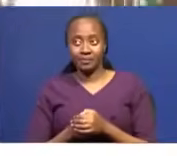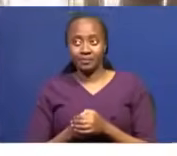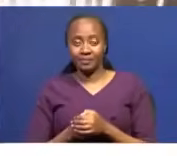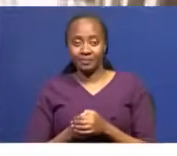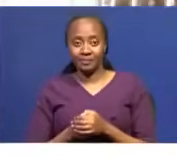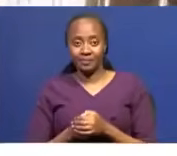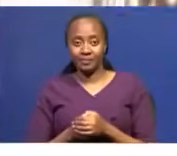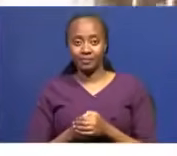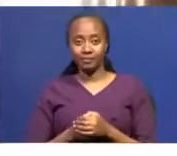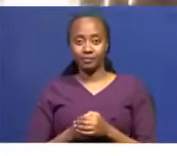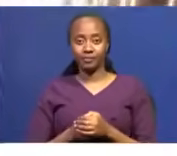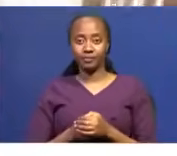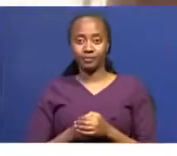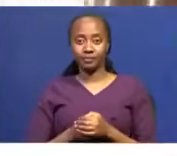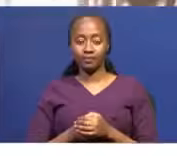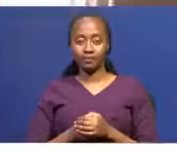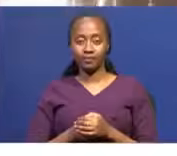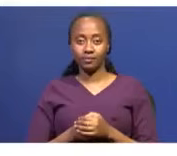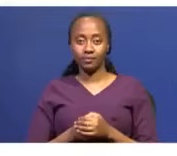done.